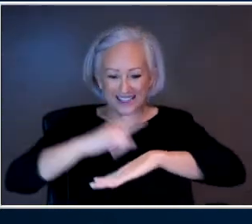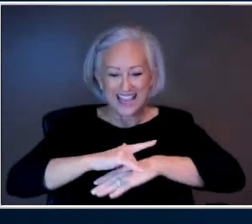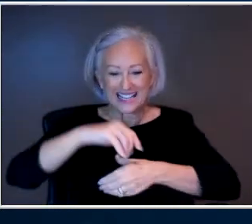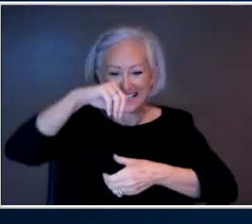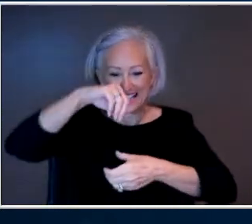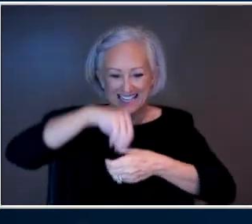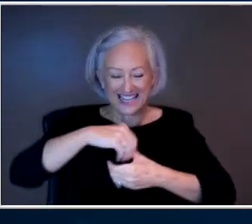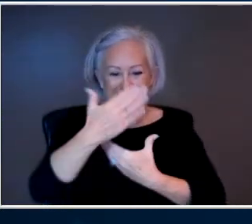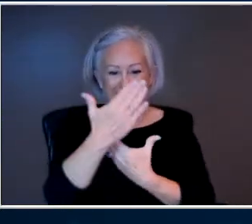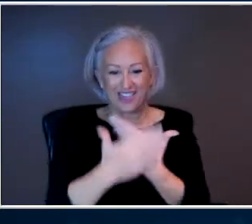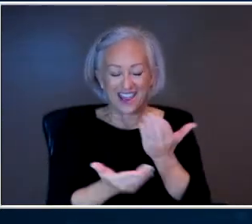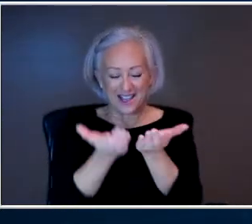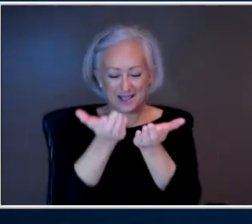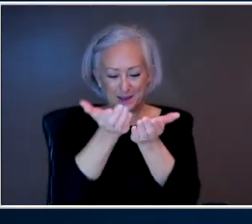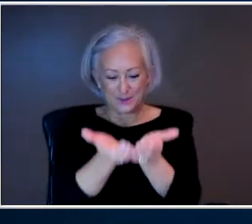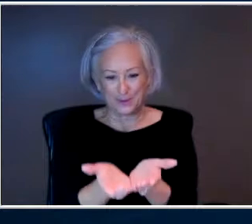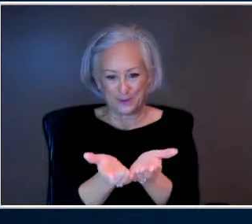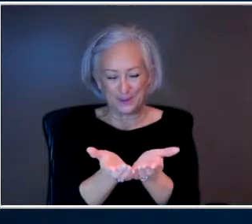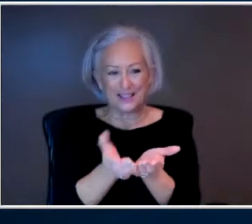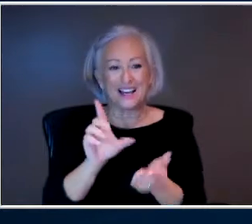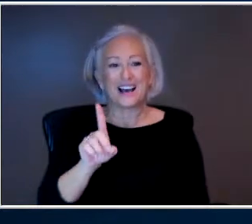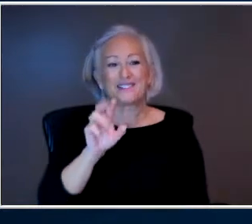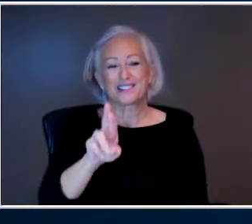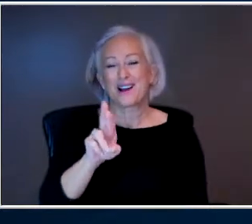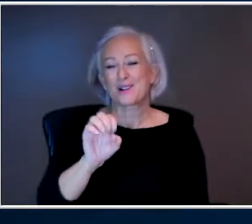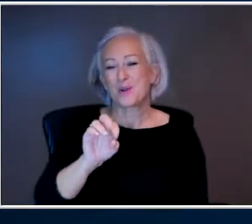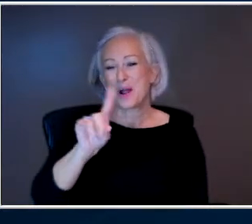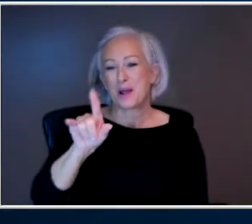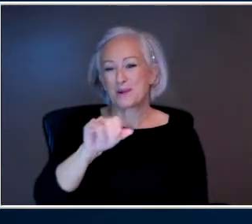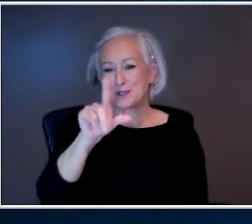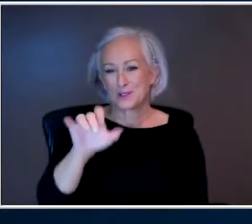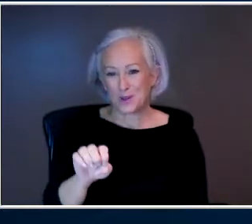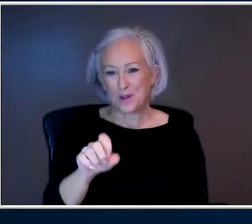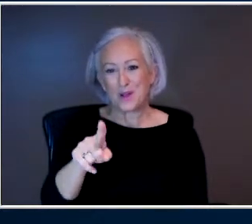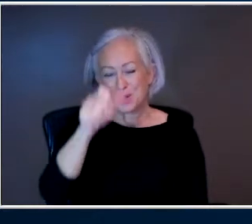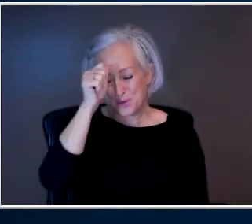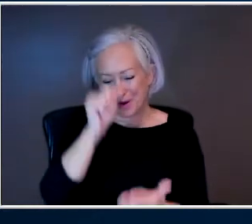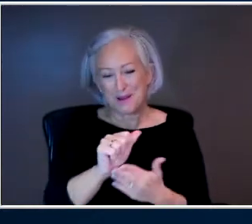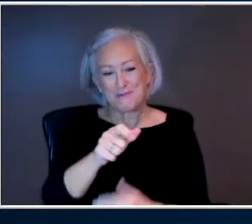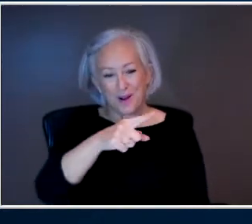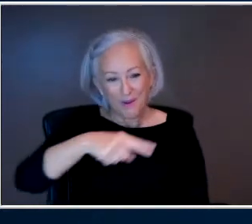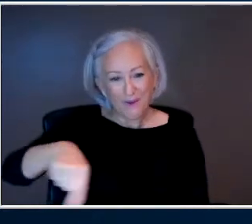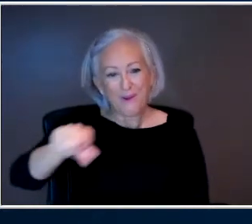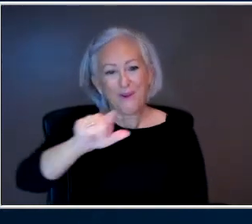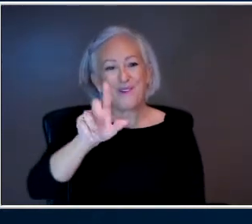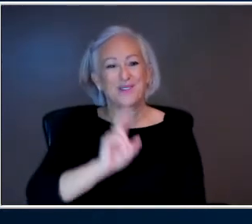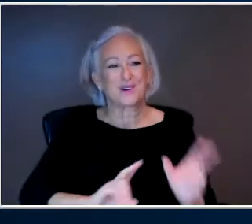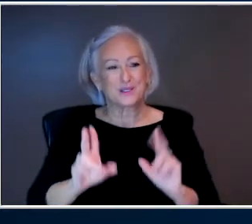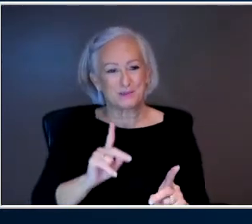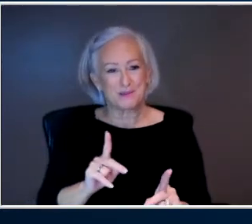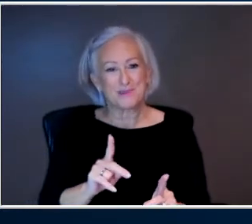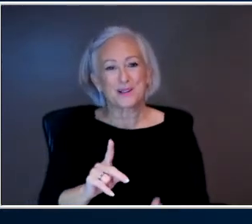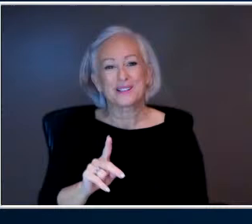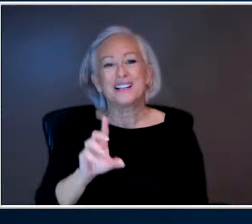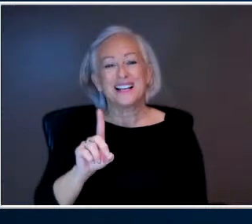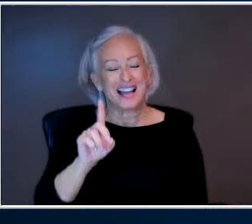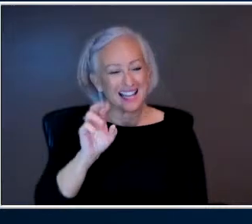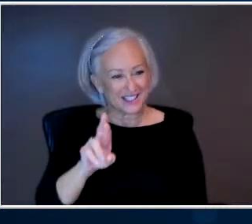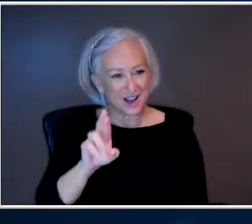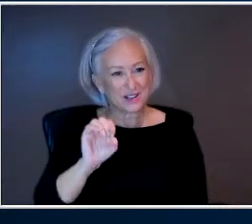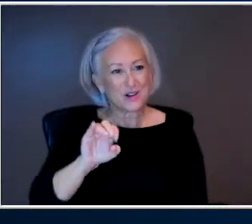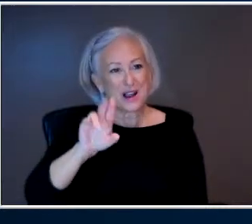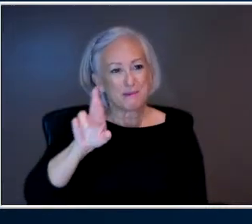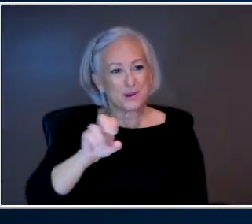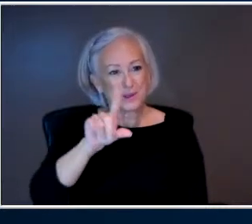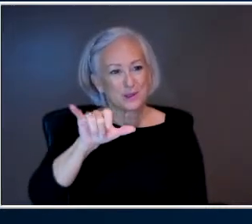say that you're going to remember all of these people over the years, guys, I know Dr. Ebersol, and I'll let you speak. You remember these stories and these patients